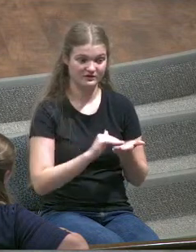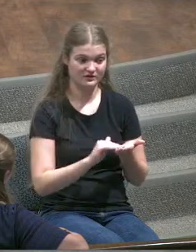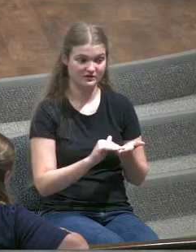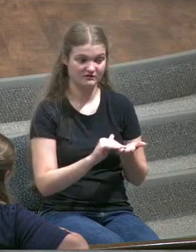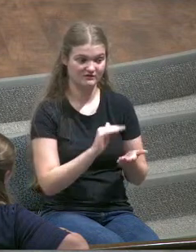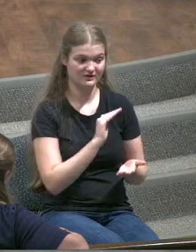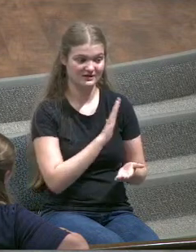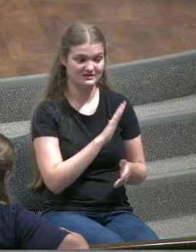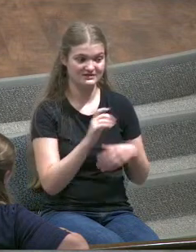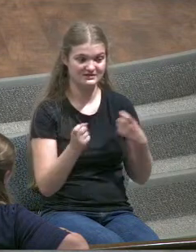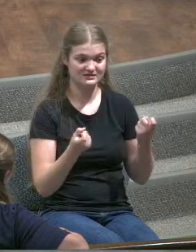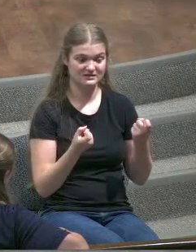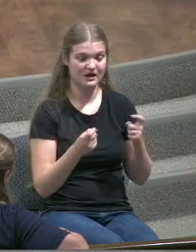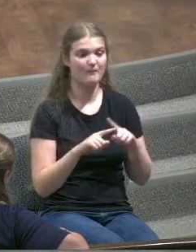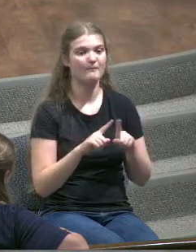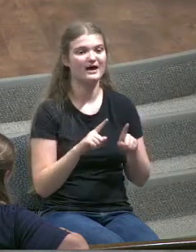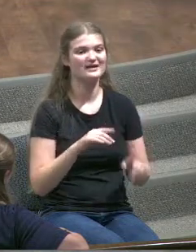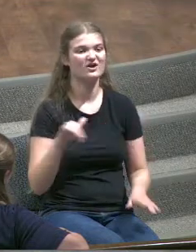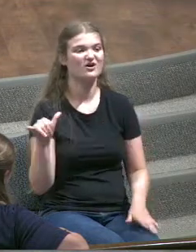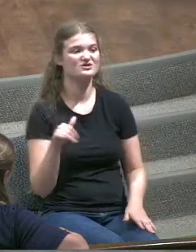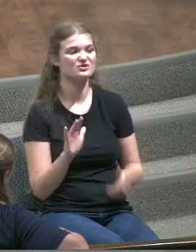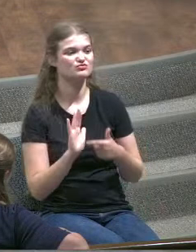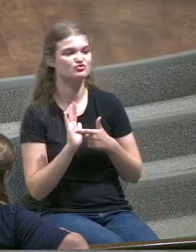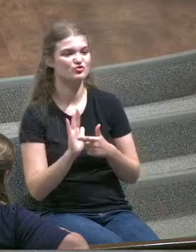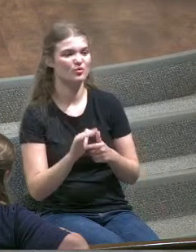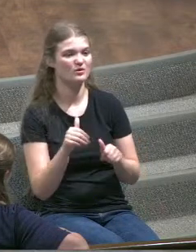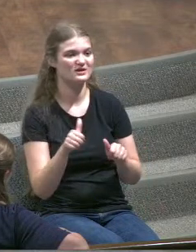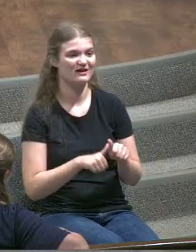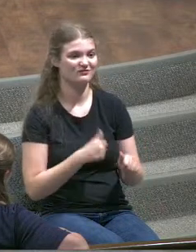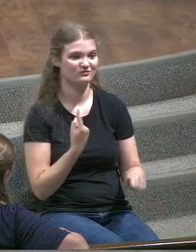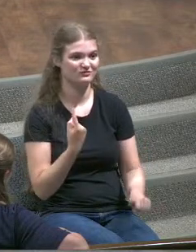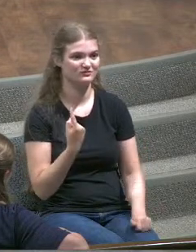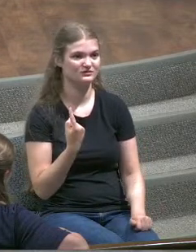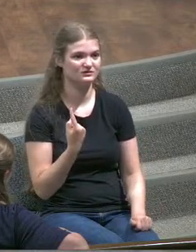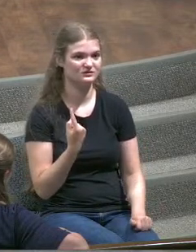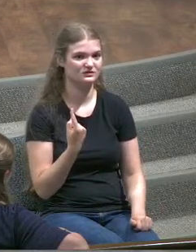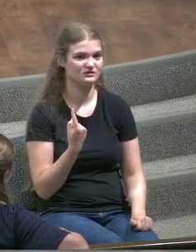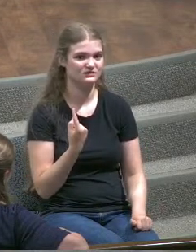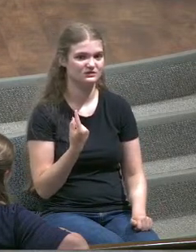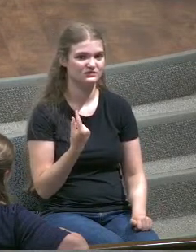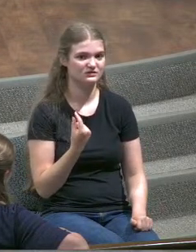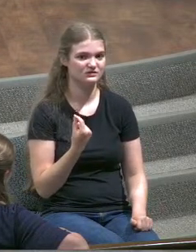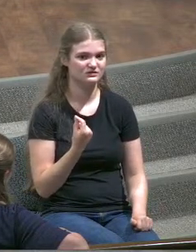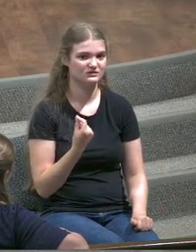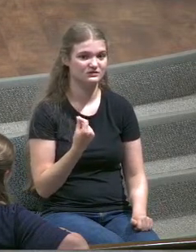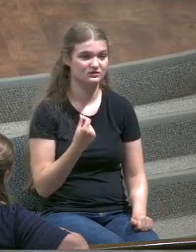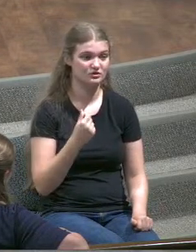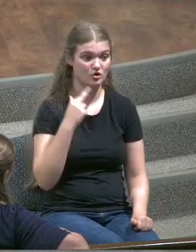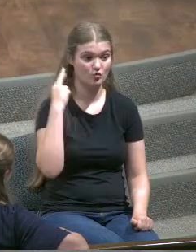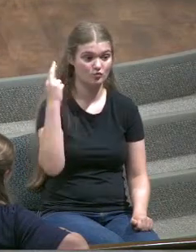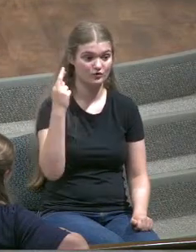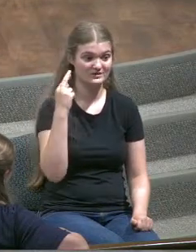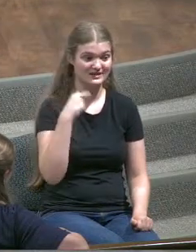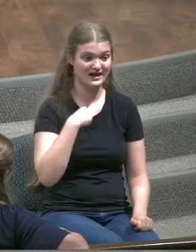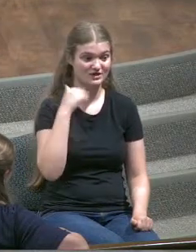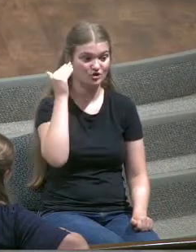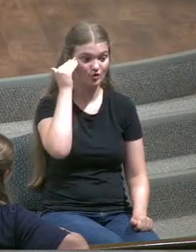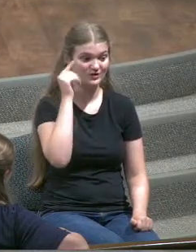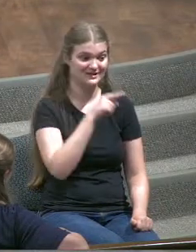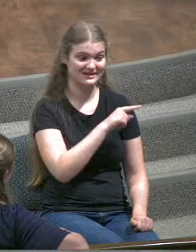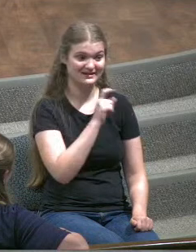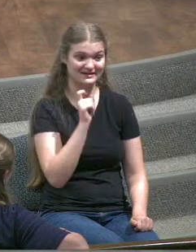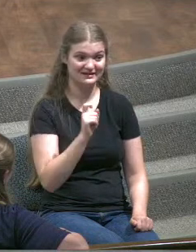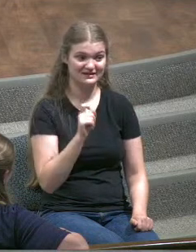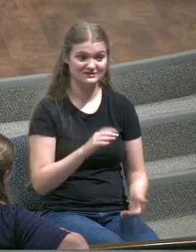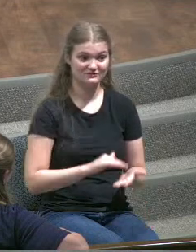he's also demonstrating to everyone there that the reason why I know he needs it is because we all need